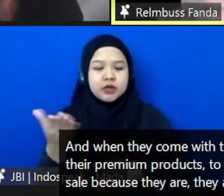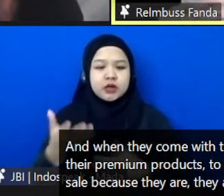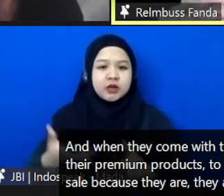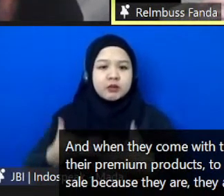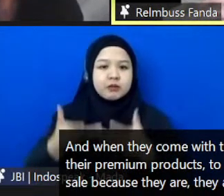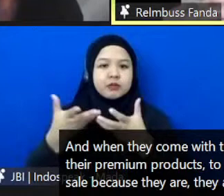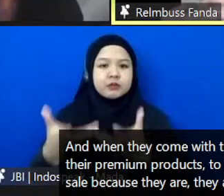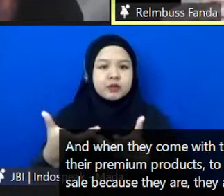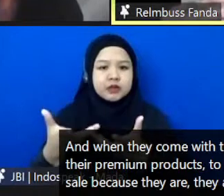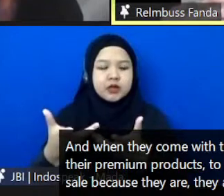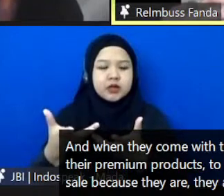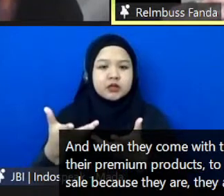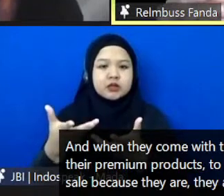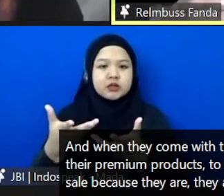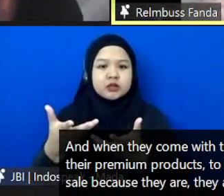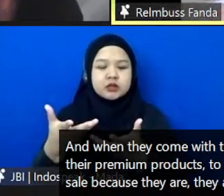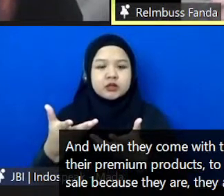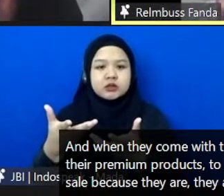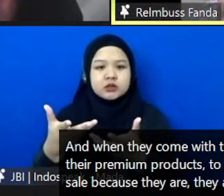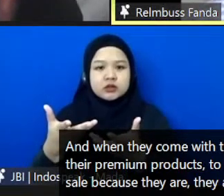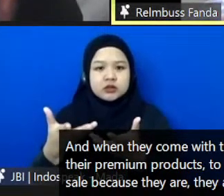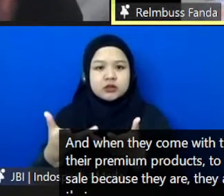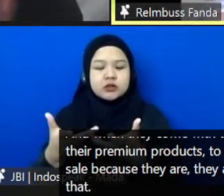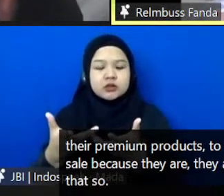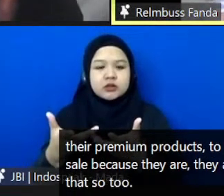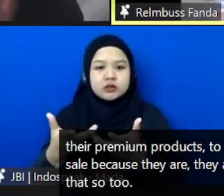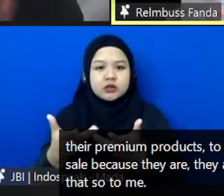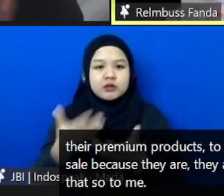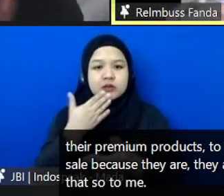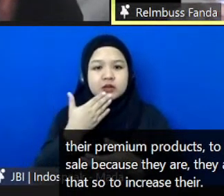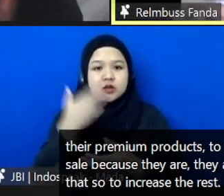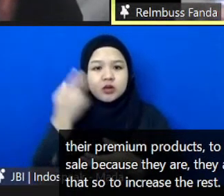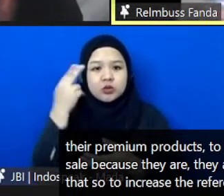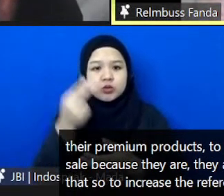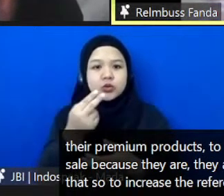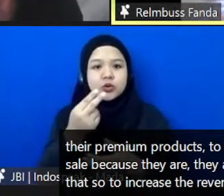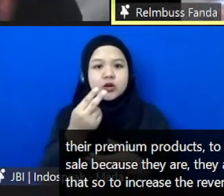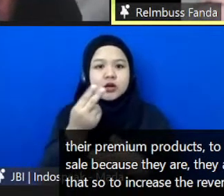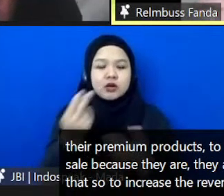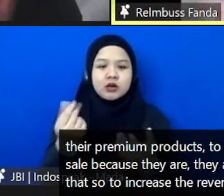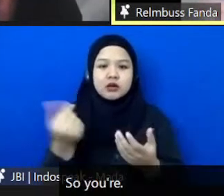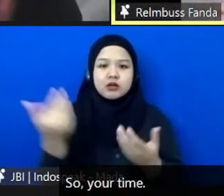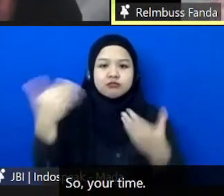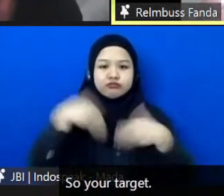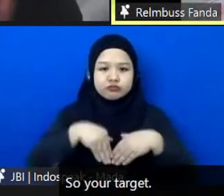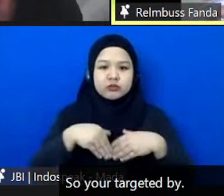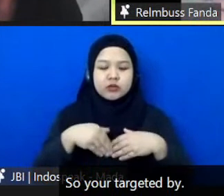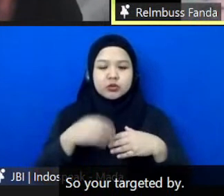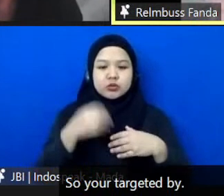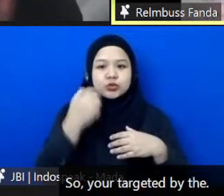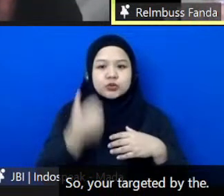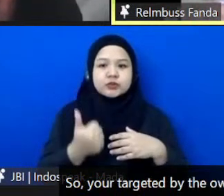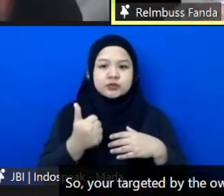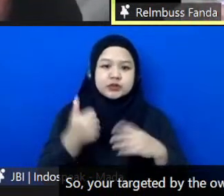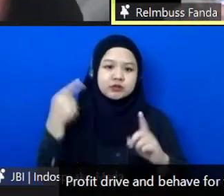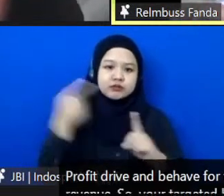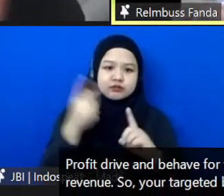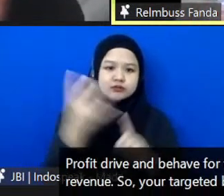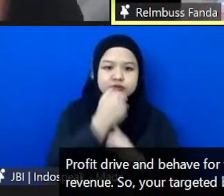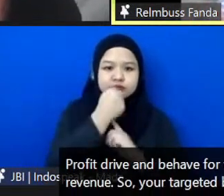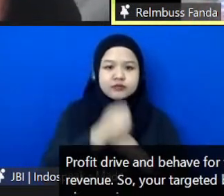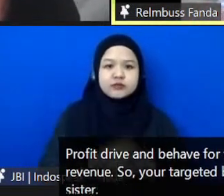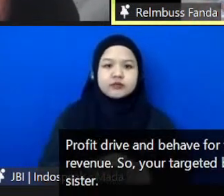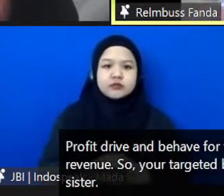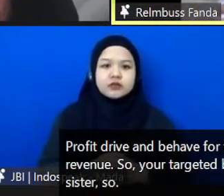driven behave for that, to increase the revenue. So they are targeted by the owner of the pharmacies